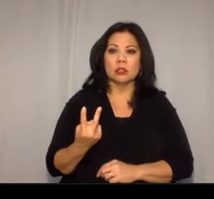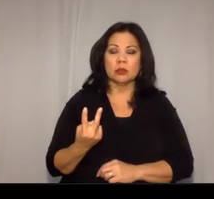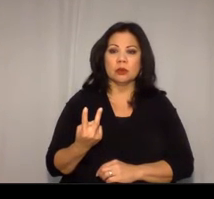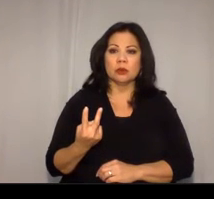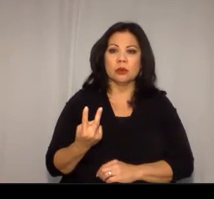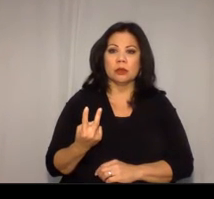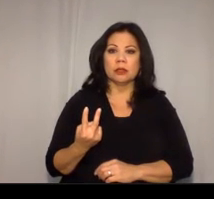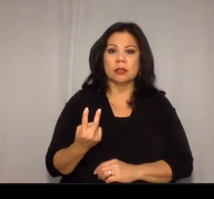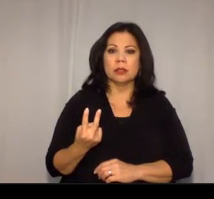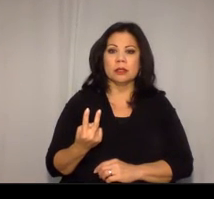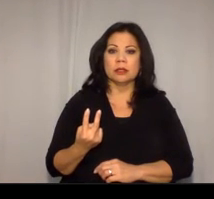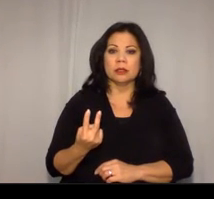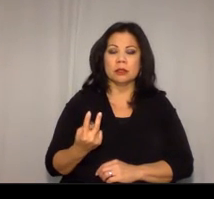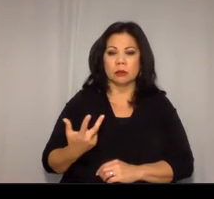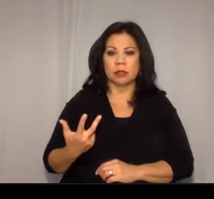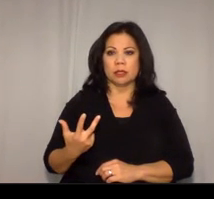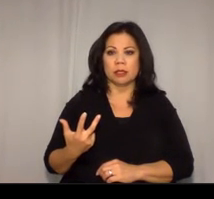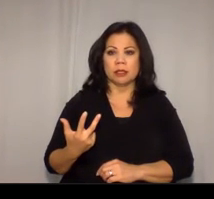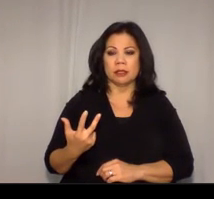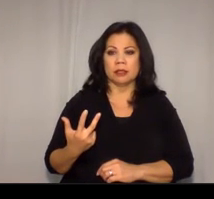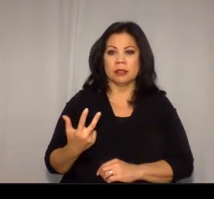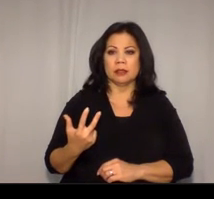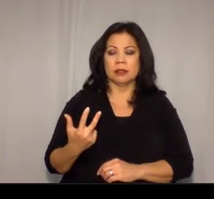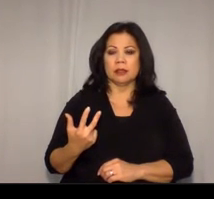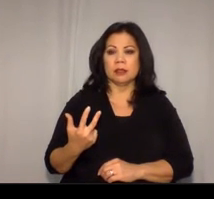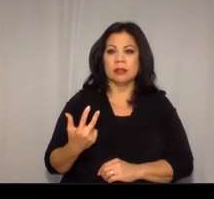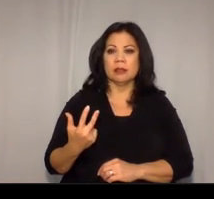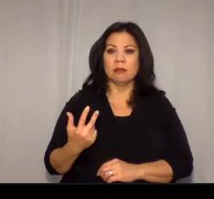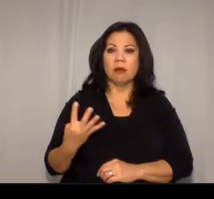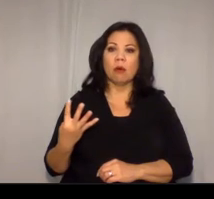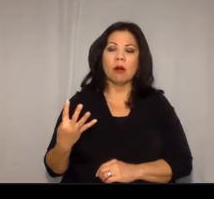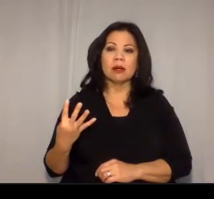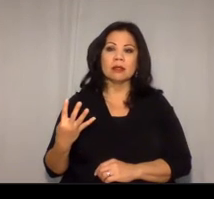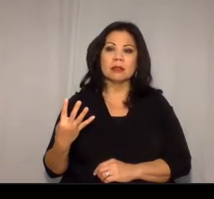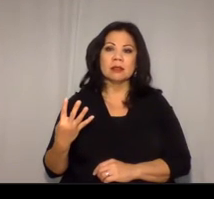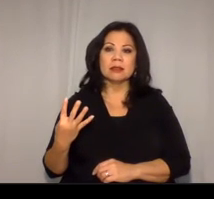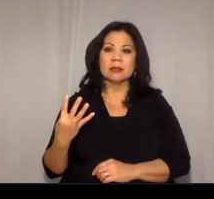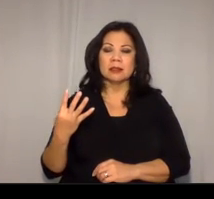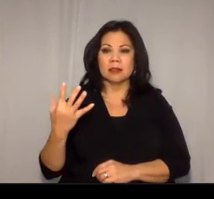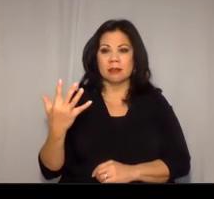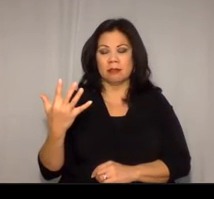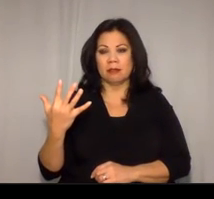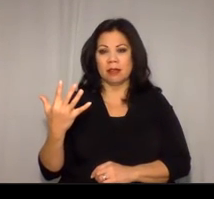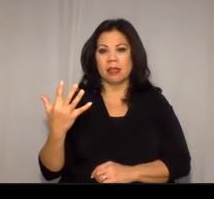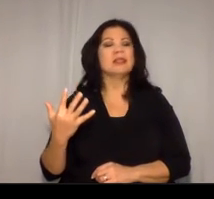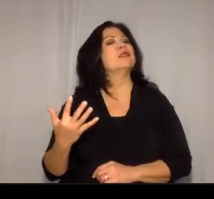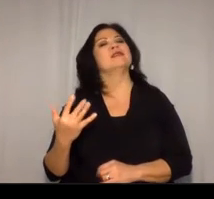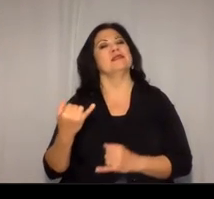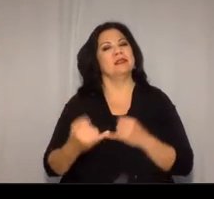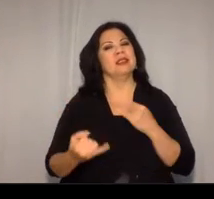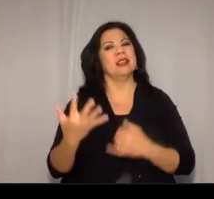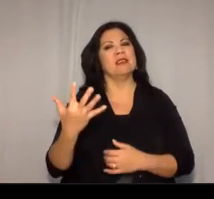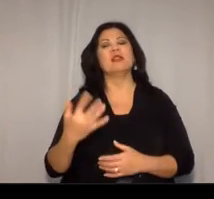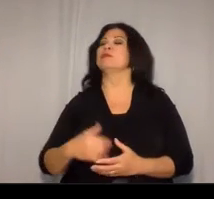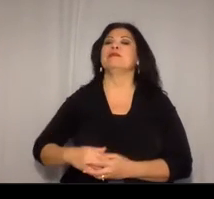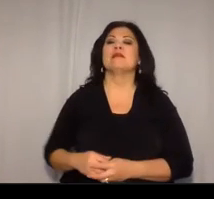2 V's, there's 3 V's, 4, and last one goes in